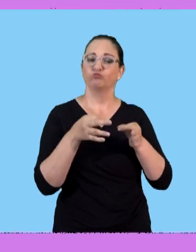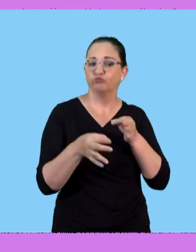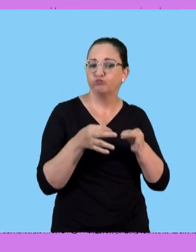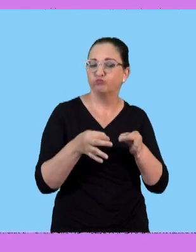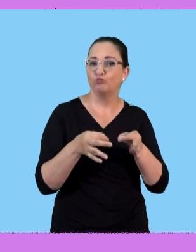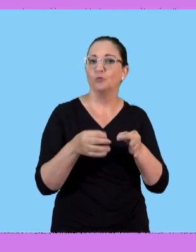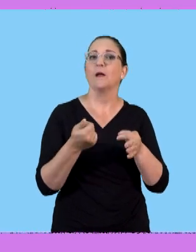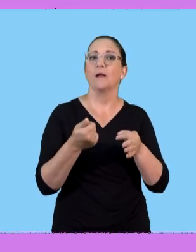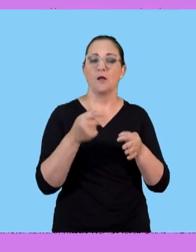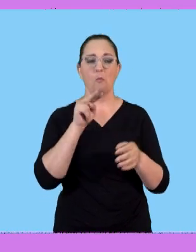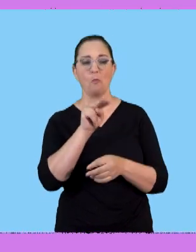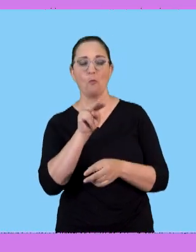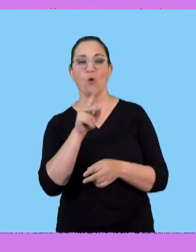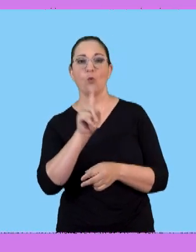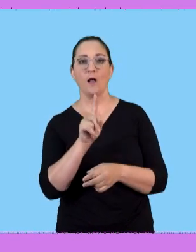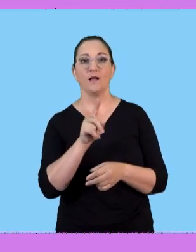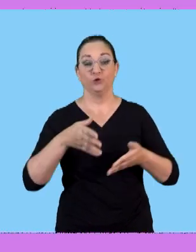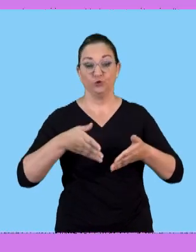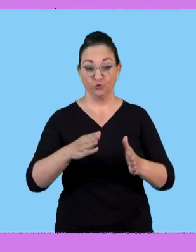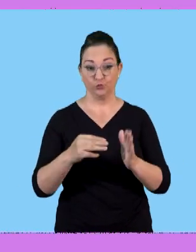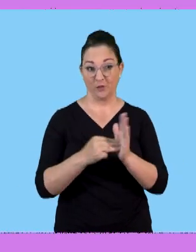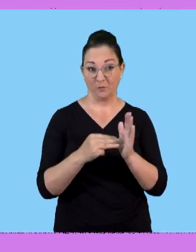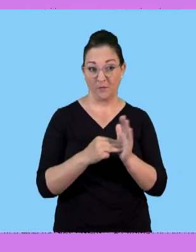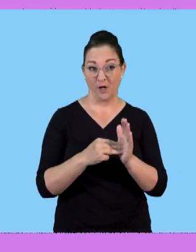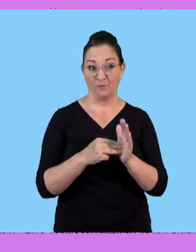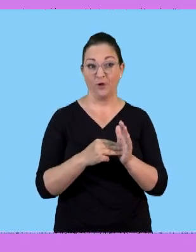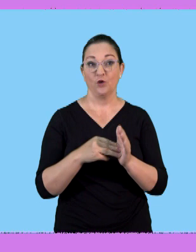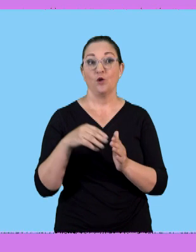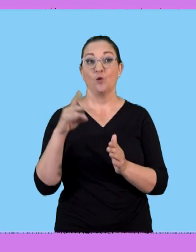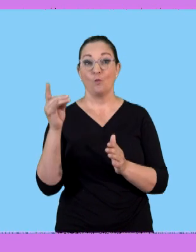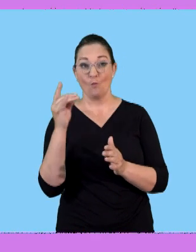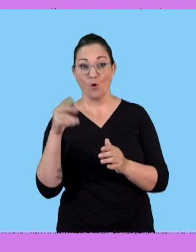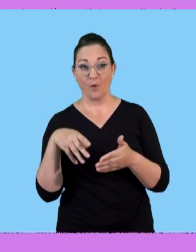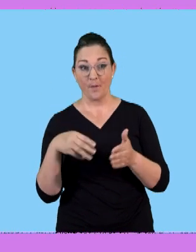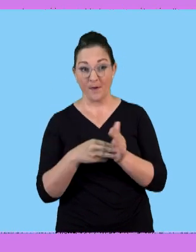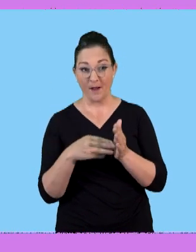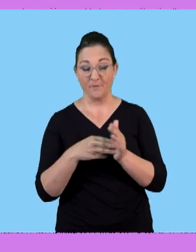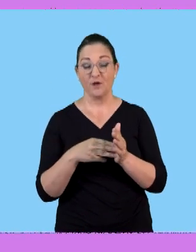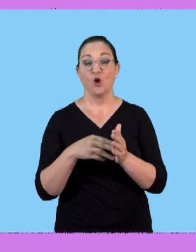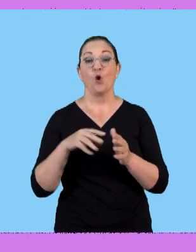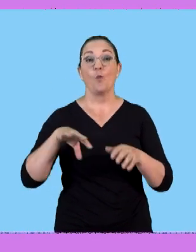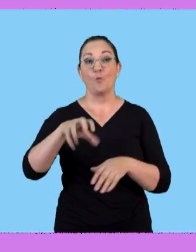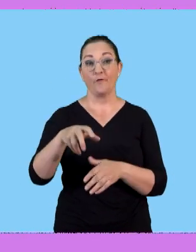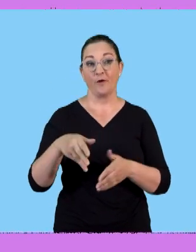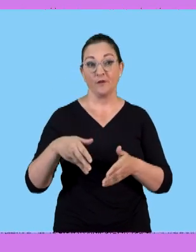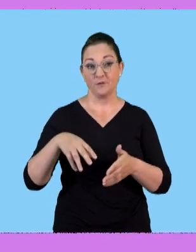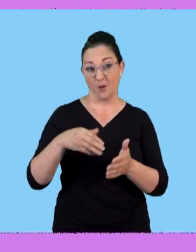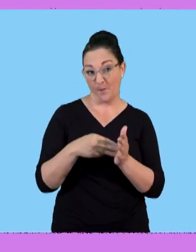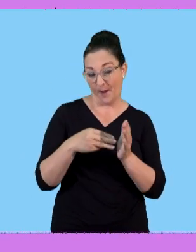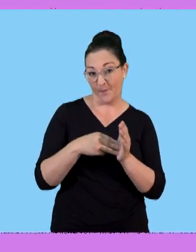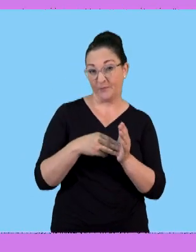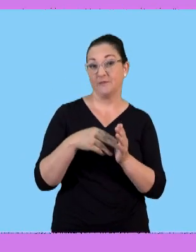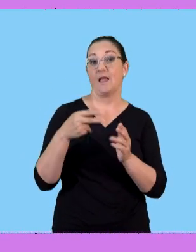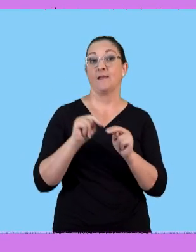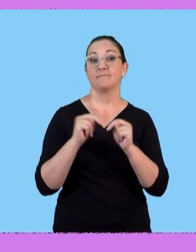as interpret street maps, suburban maps, provincial maps, as well as national maps.